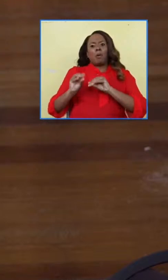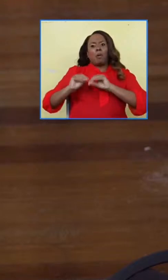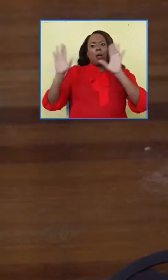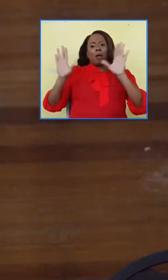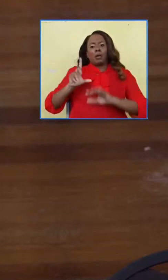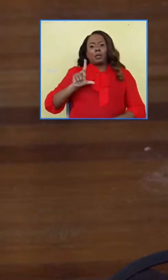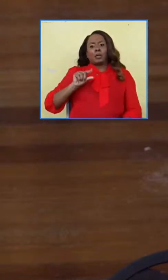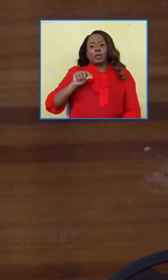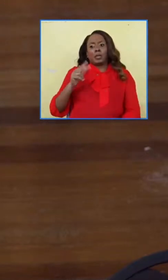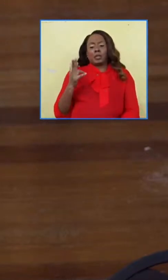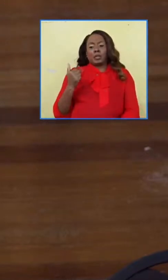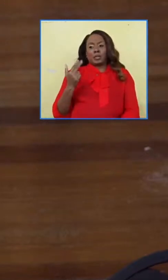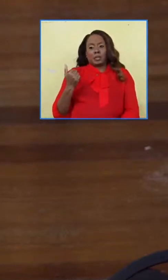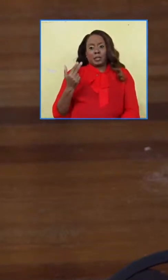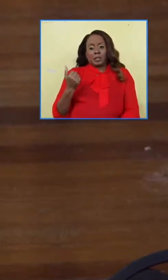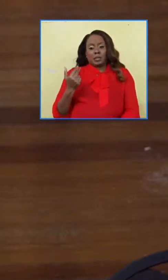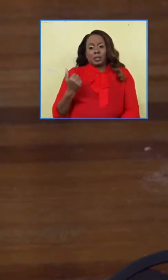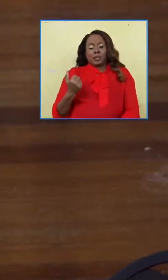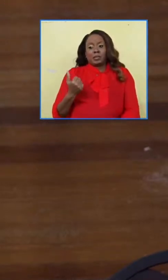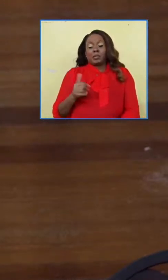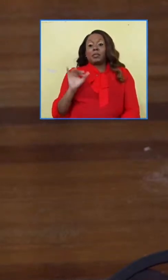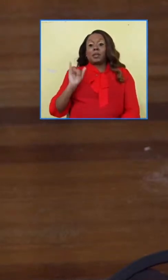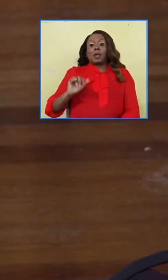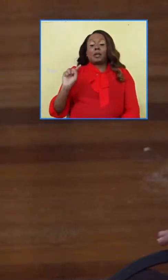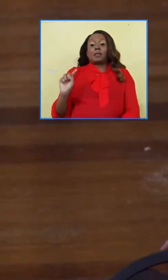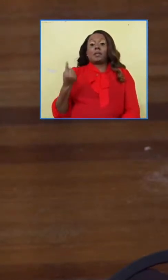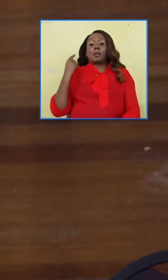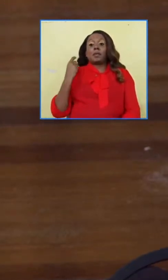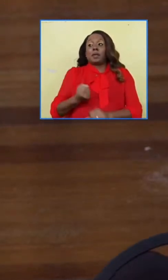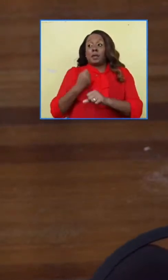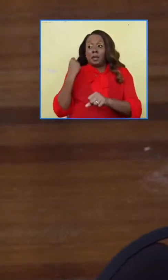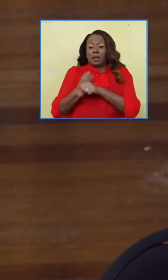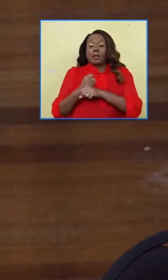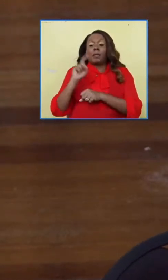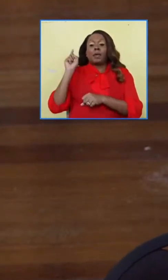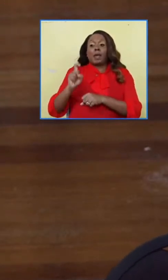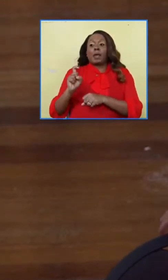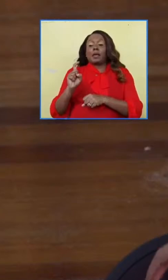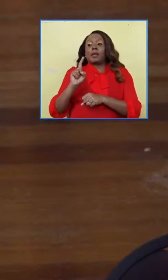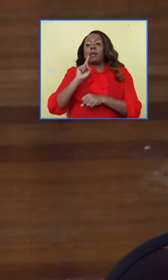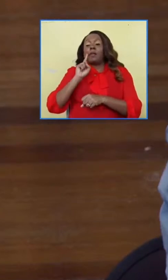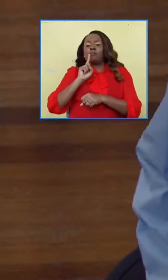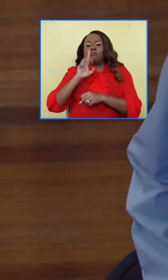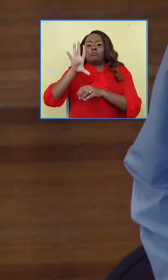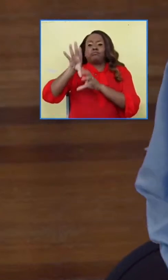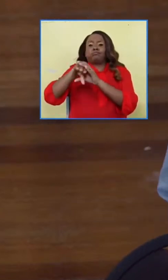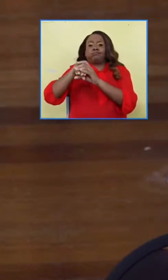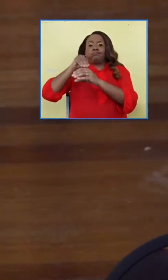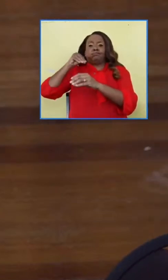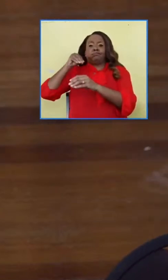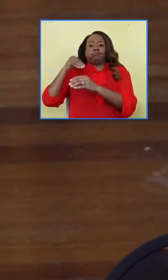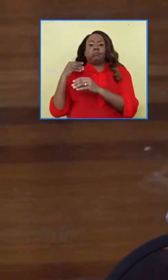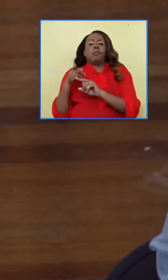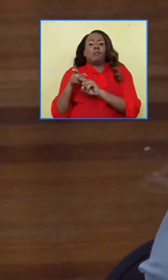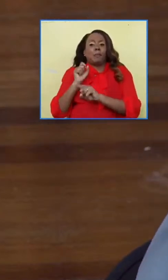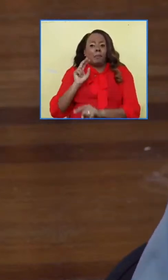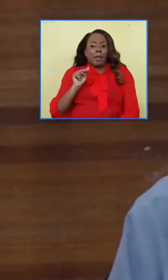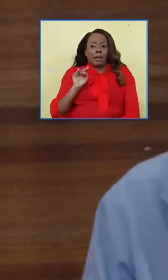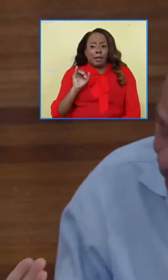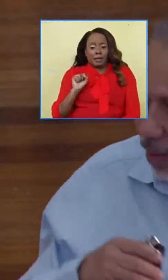2013, because that was the first year that we had to dip into the fund. Until that